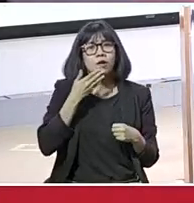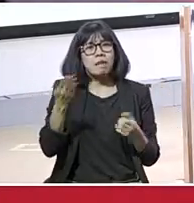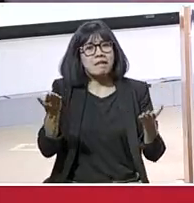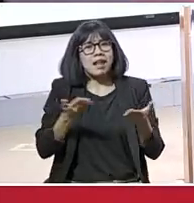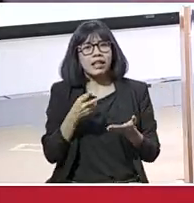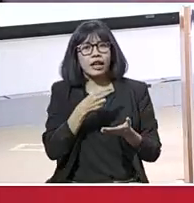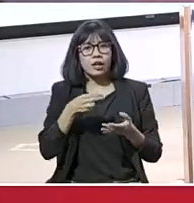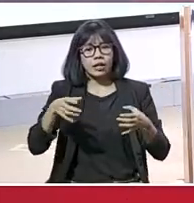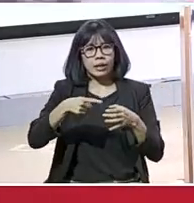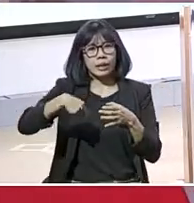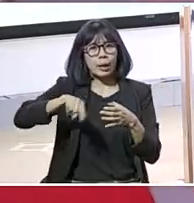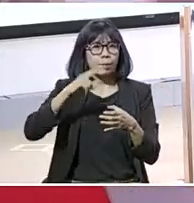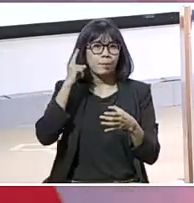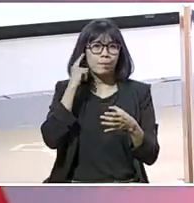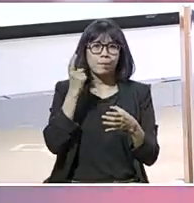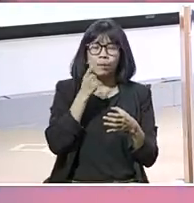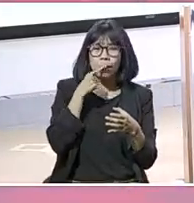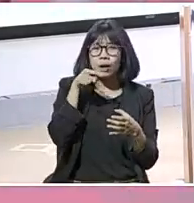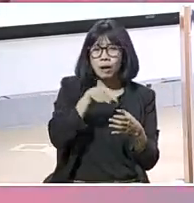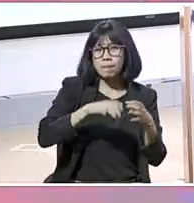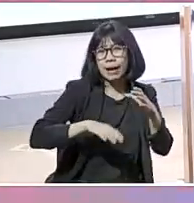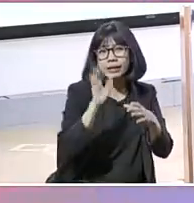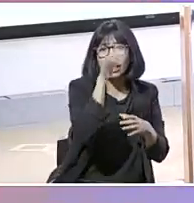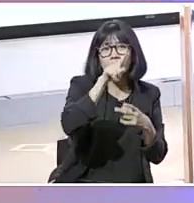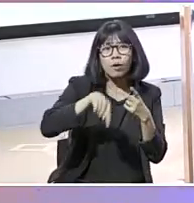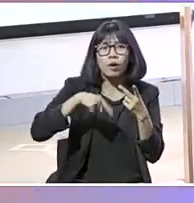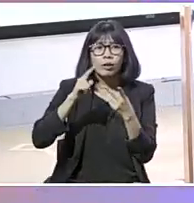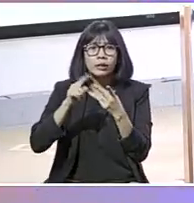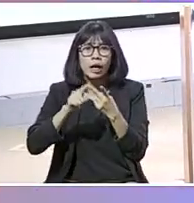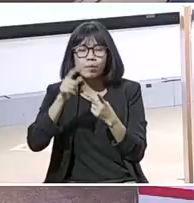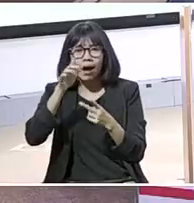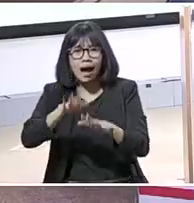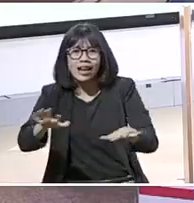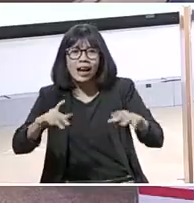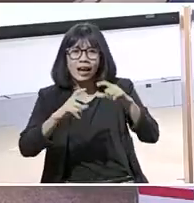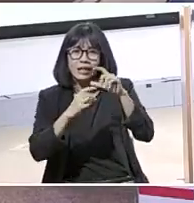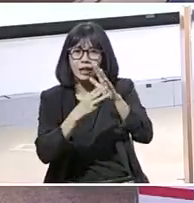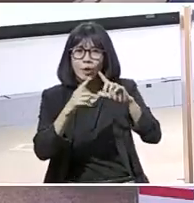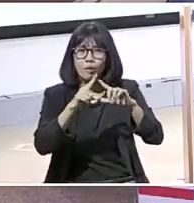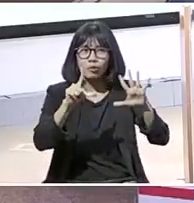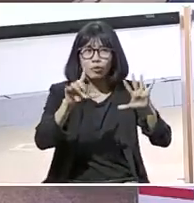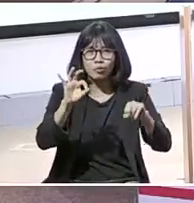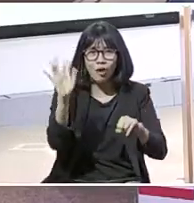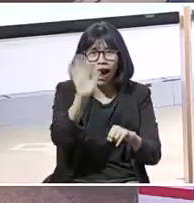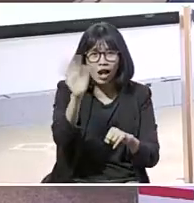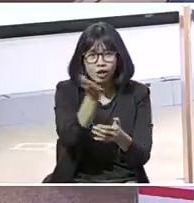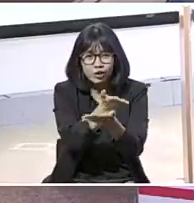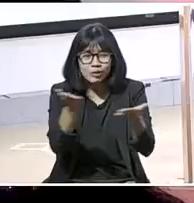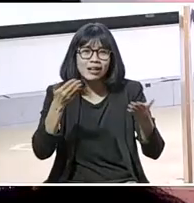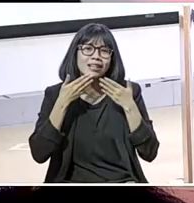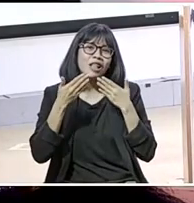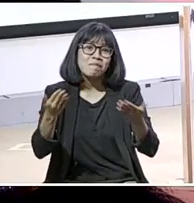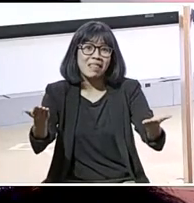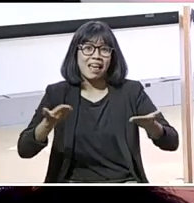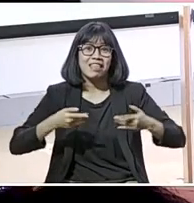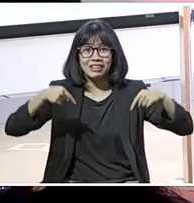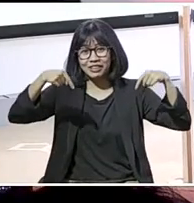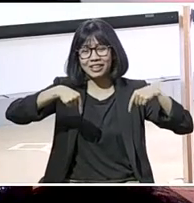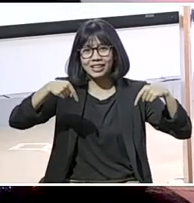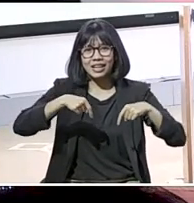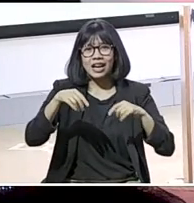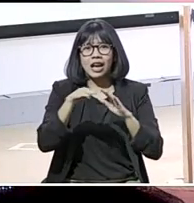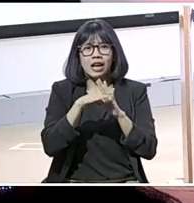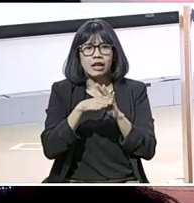Indonesian Deaf Basketball and SMIN 70 Jakarta. Halo semuanya. Hi. Welcome to Ad America, the